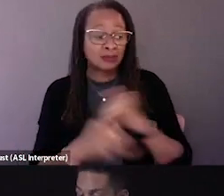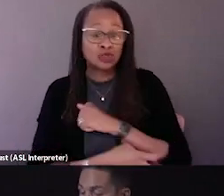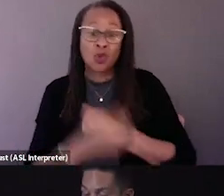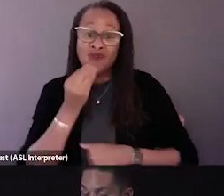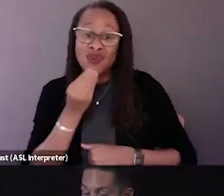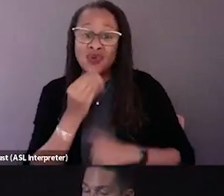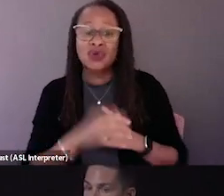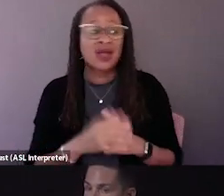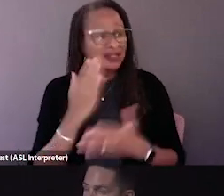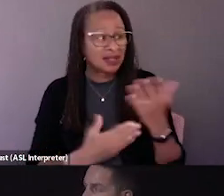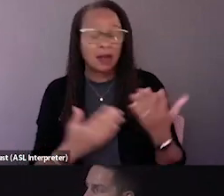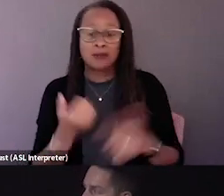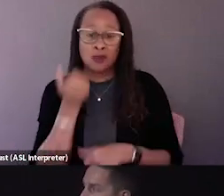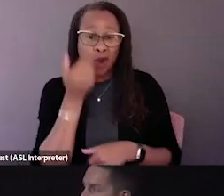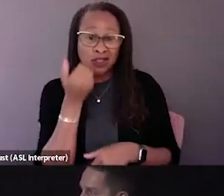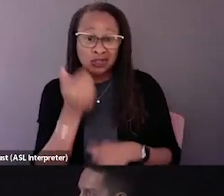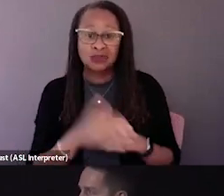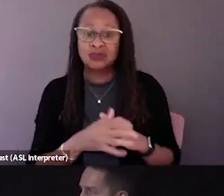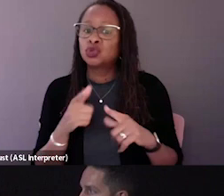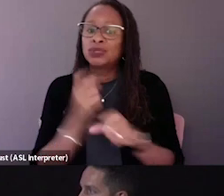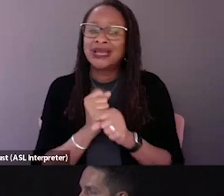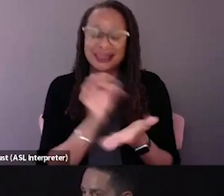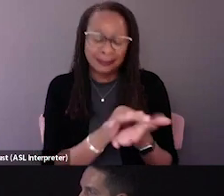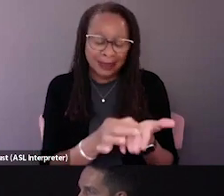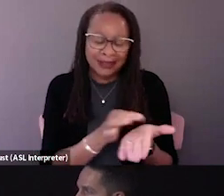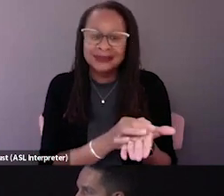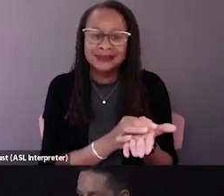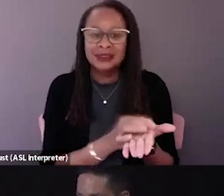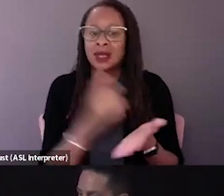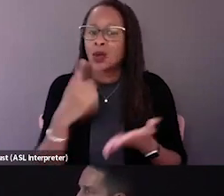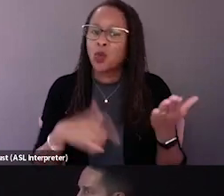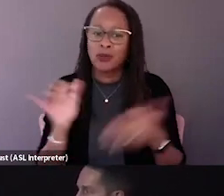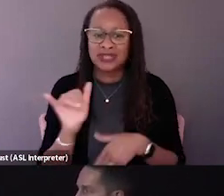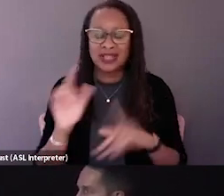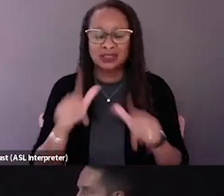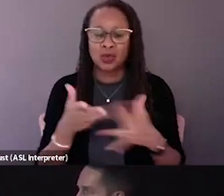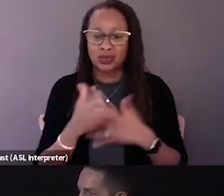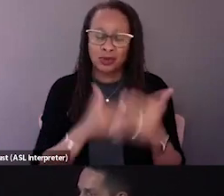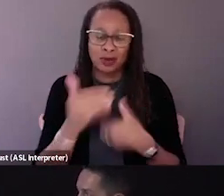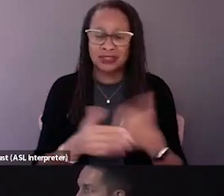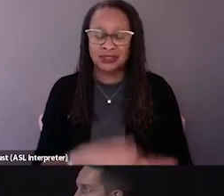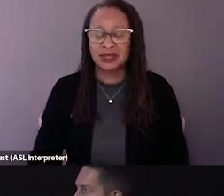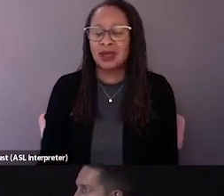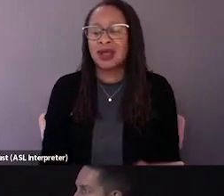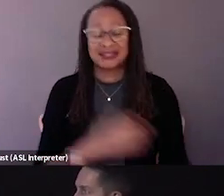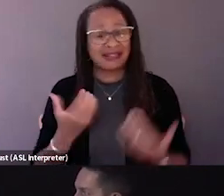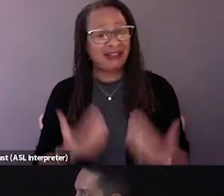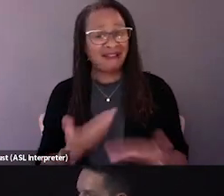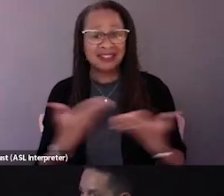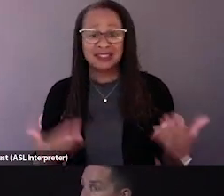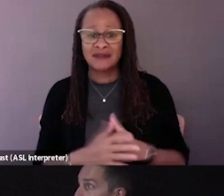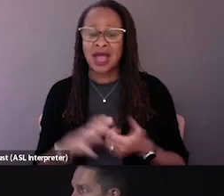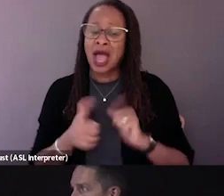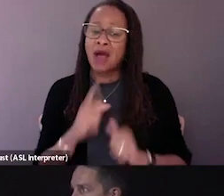to prostitution just to get those pills." What was it like going through this process? I mean, this is heavy stuff. How